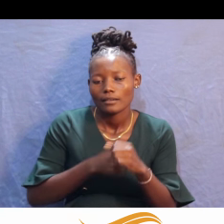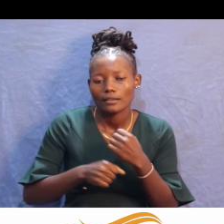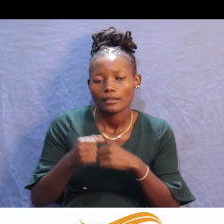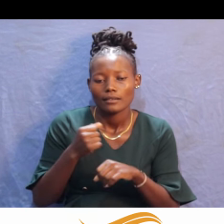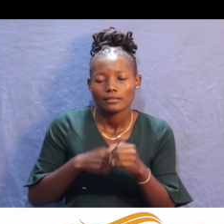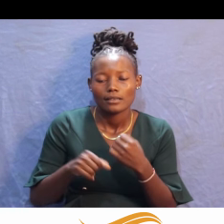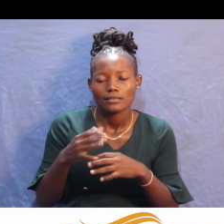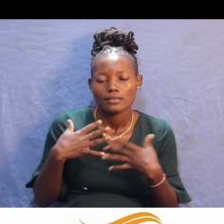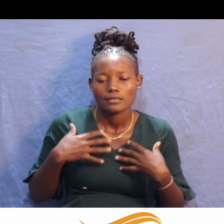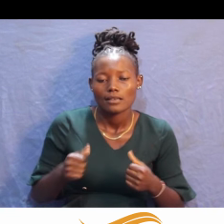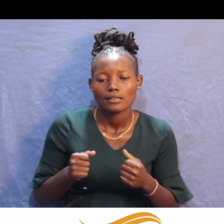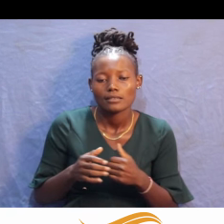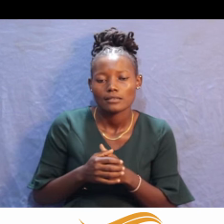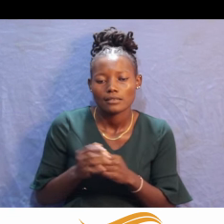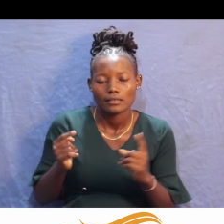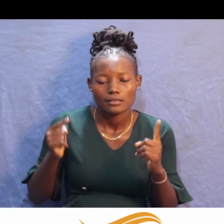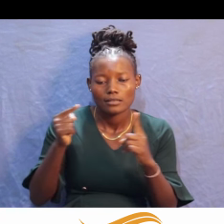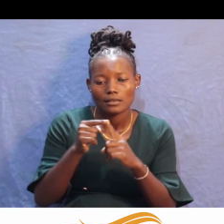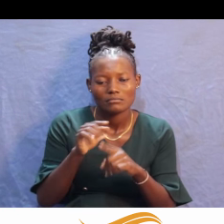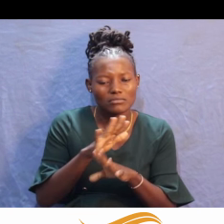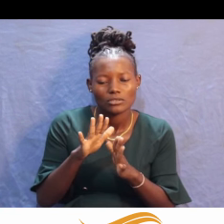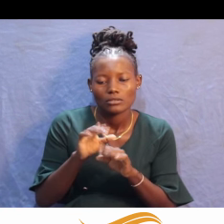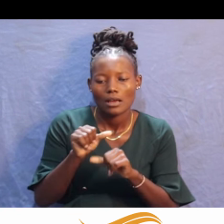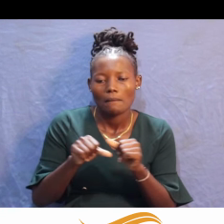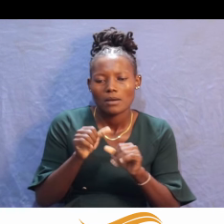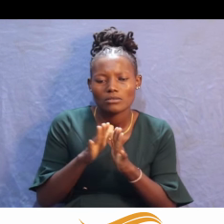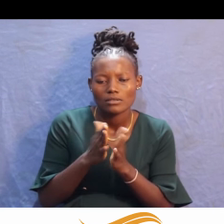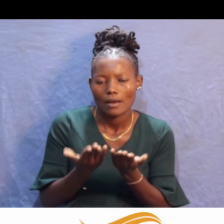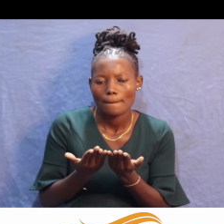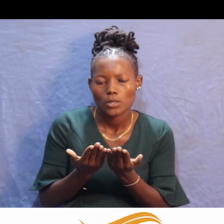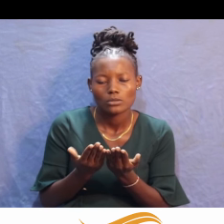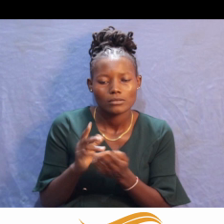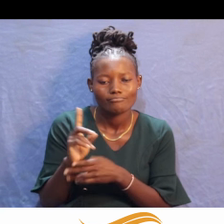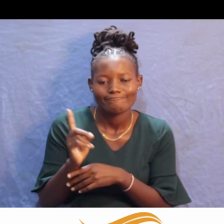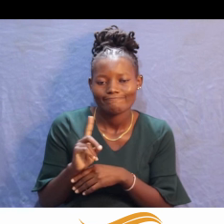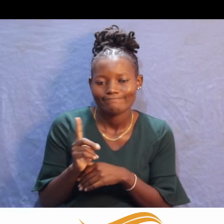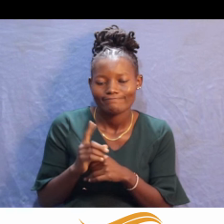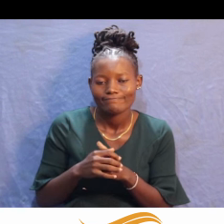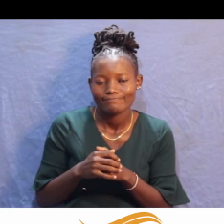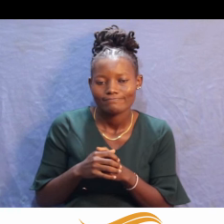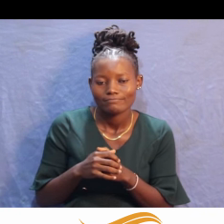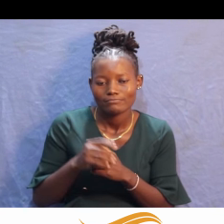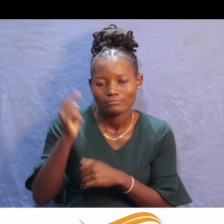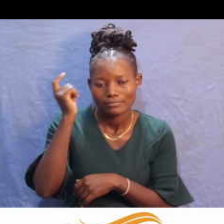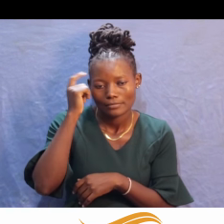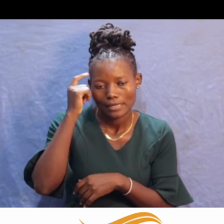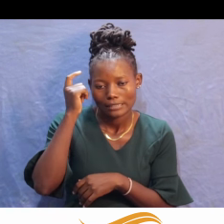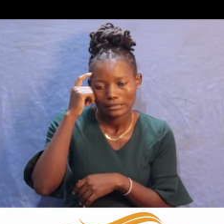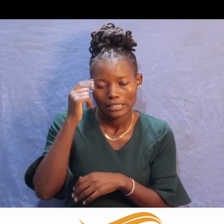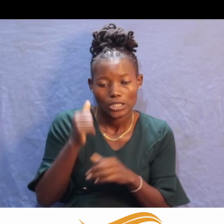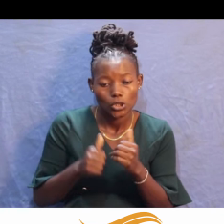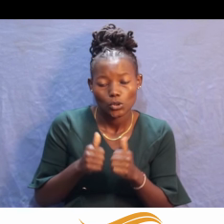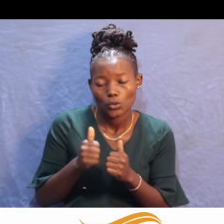change in attitude. It's not a book. It's not, it is a mindset that I'm